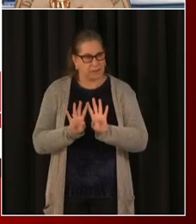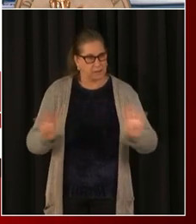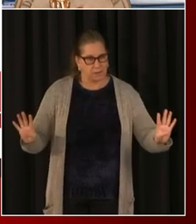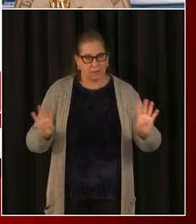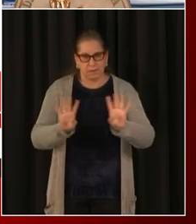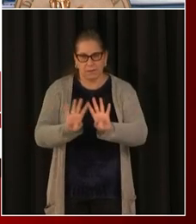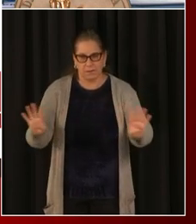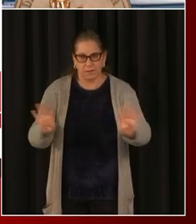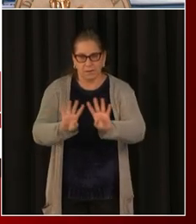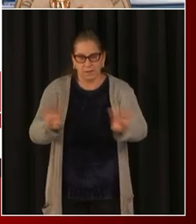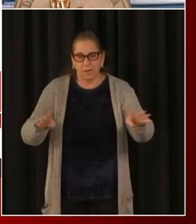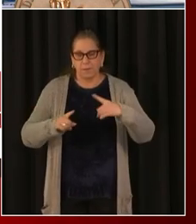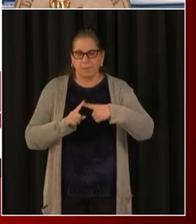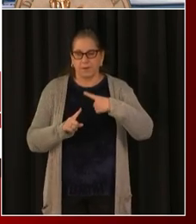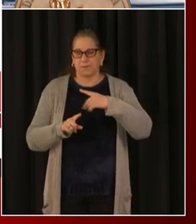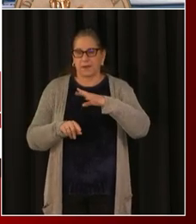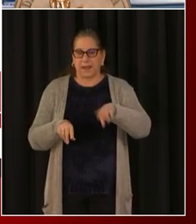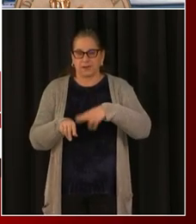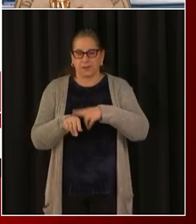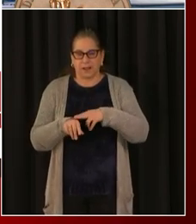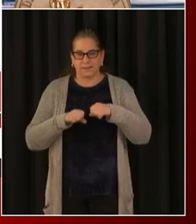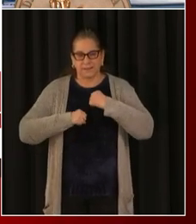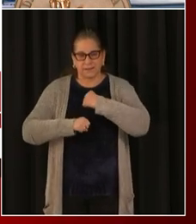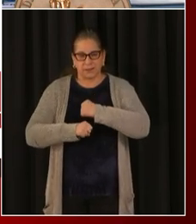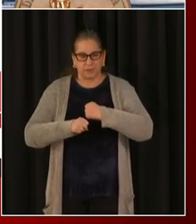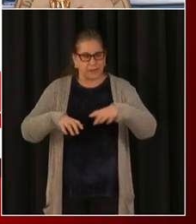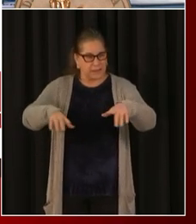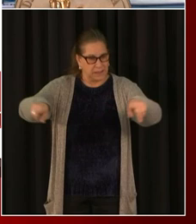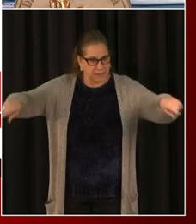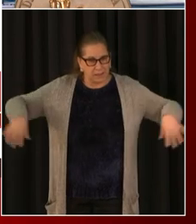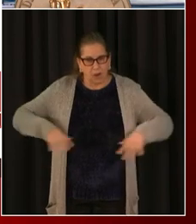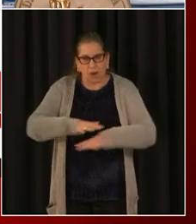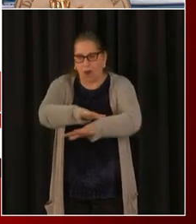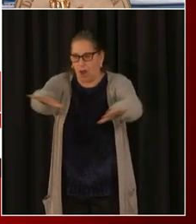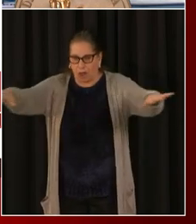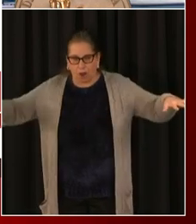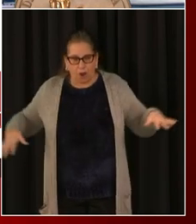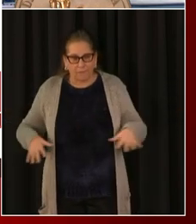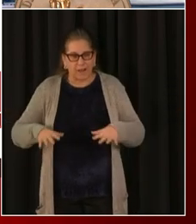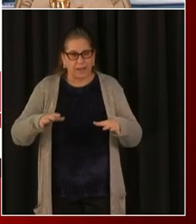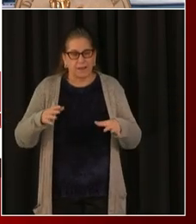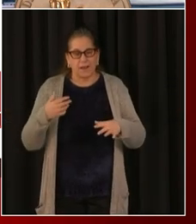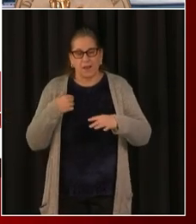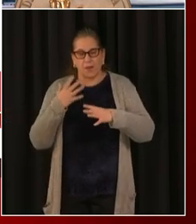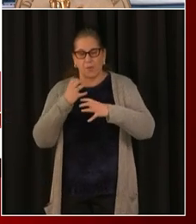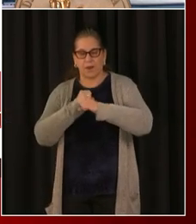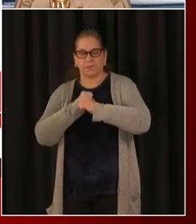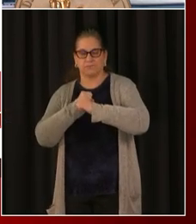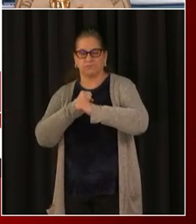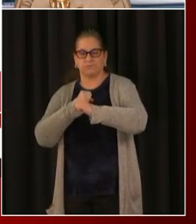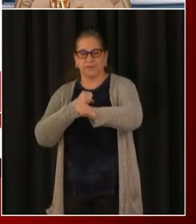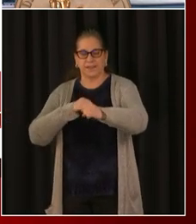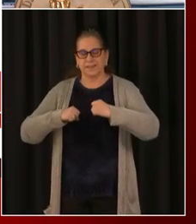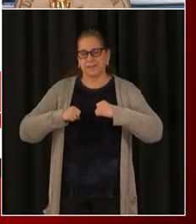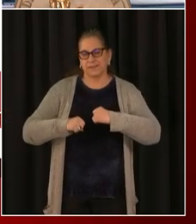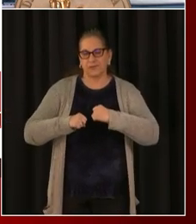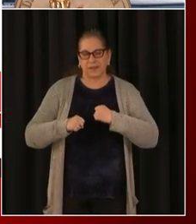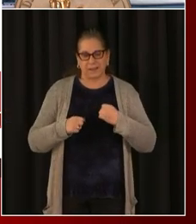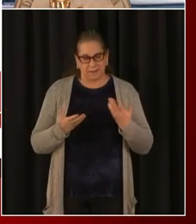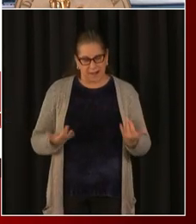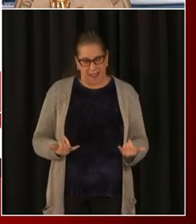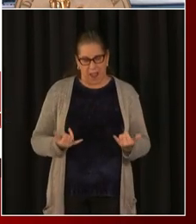from Monday, January 11th to Sunday, January the 24th. I am also urging the Department of